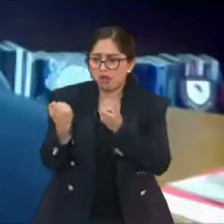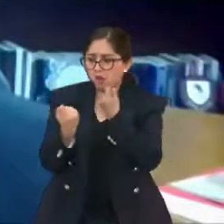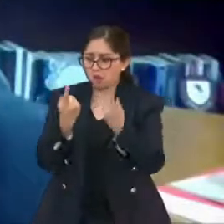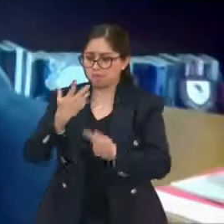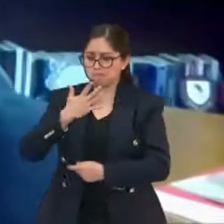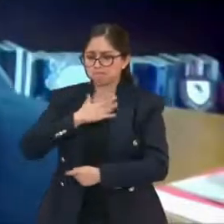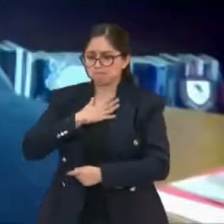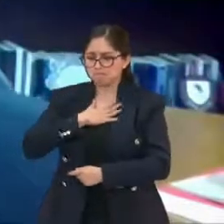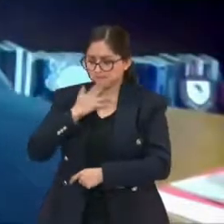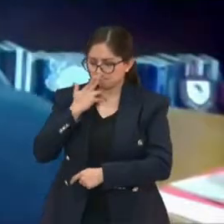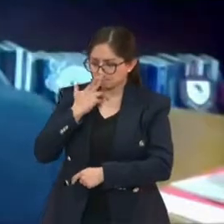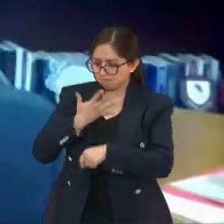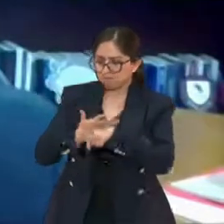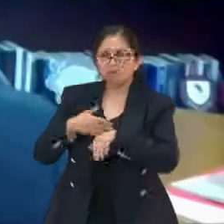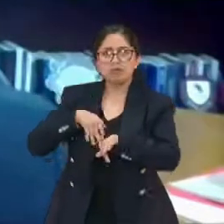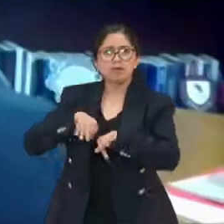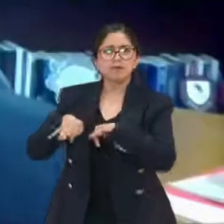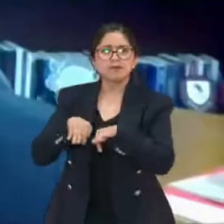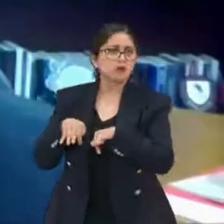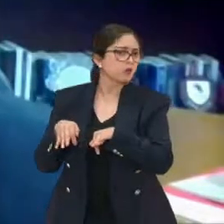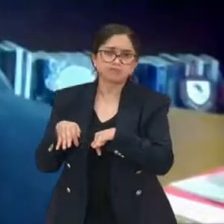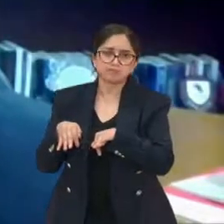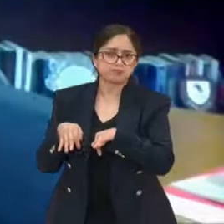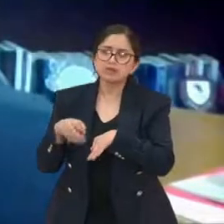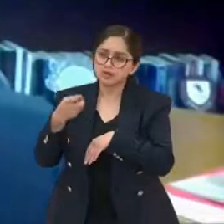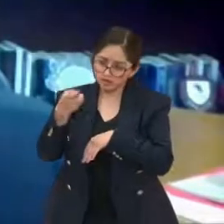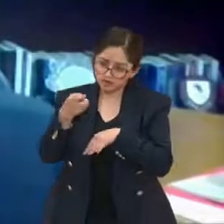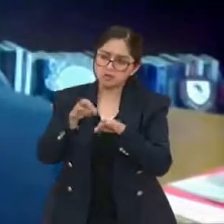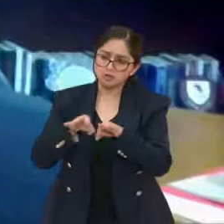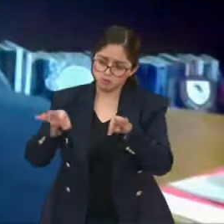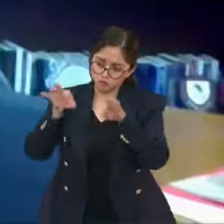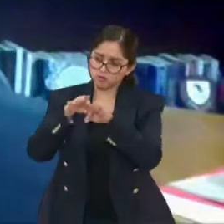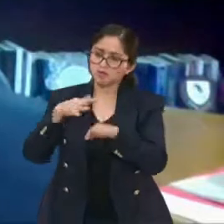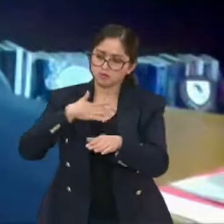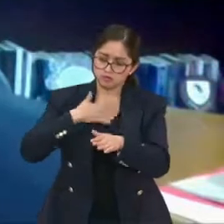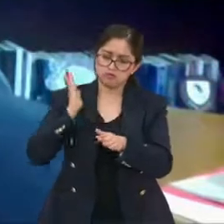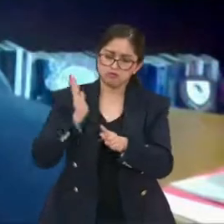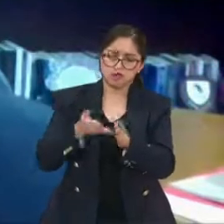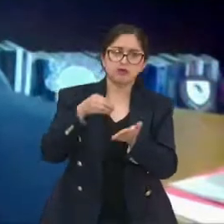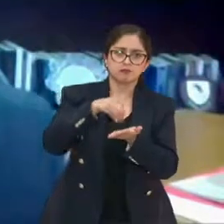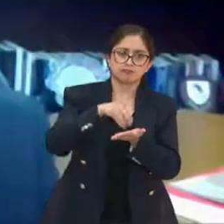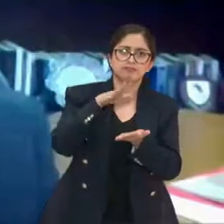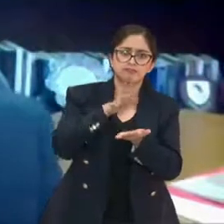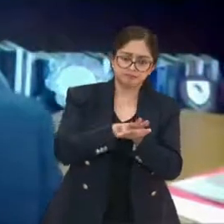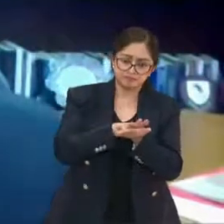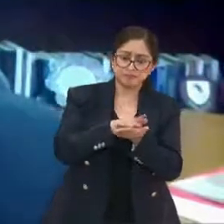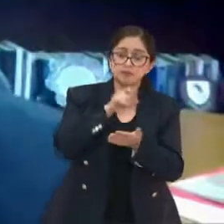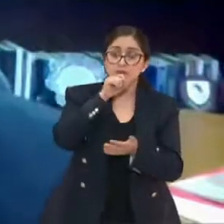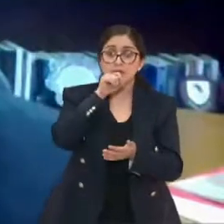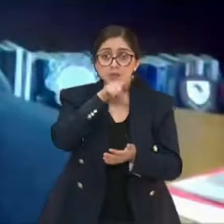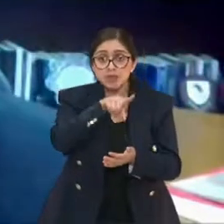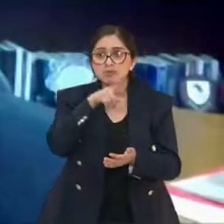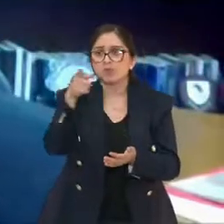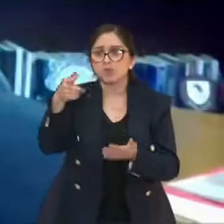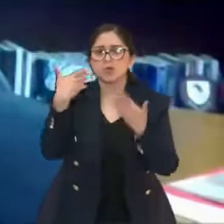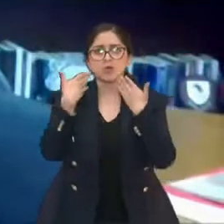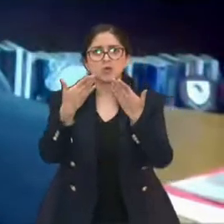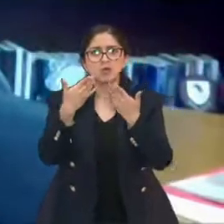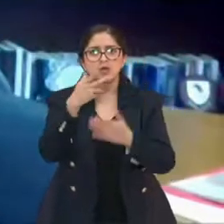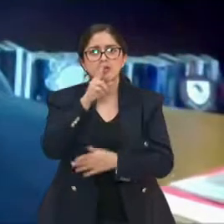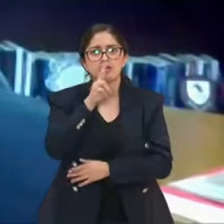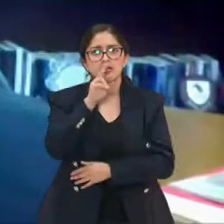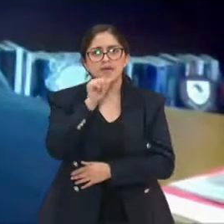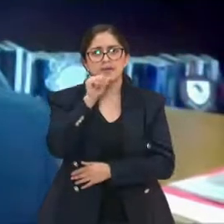parties, and the parties are, but parties are working very hard, and this is important. And also